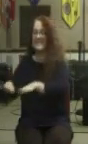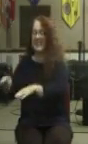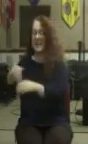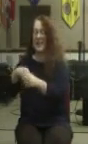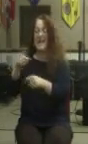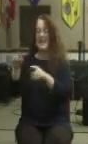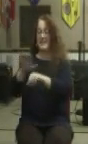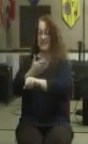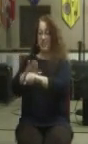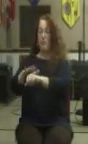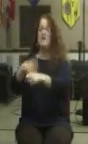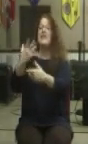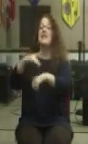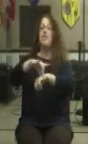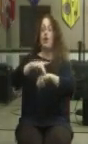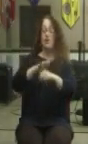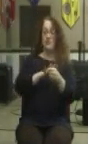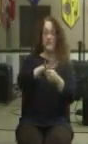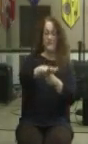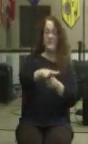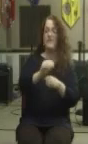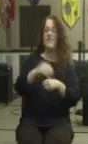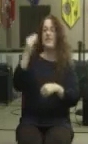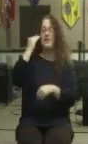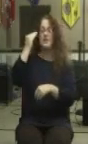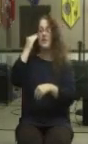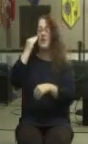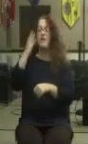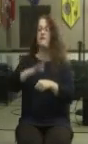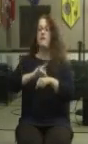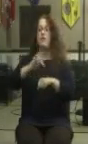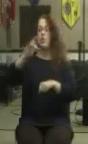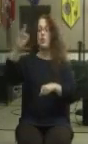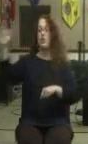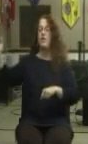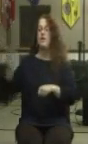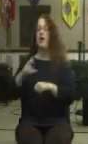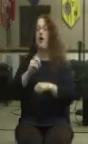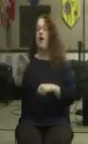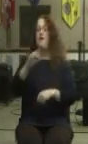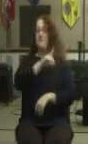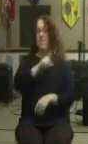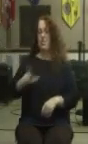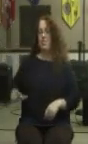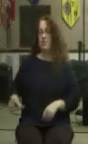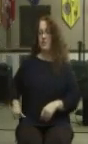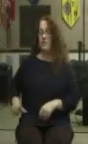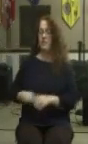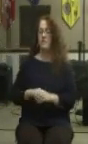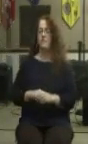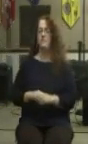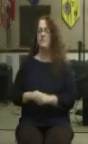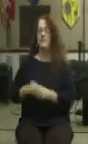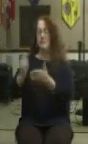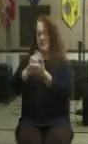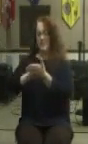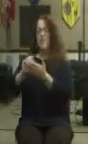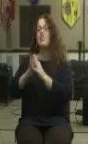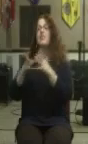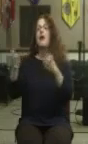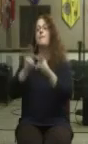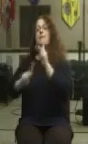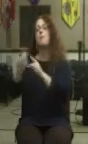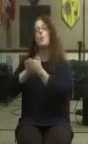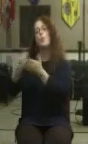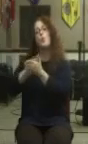Now, it's a song. And the earth shall be filled with the knowledge of the glory of the Lord. See, a lot of people started to write